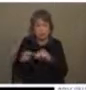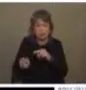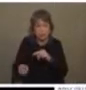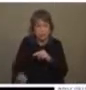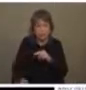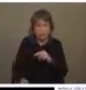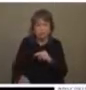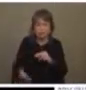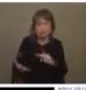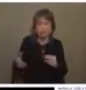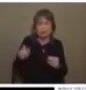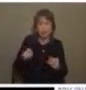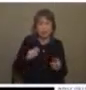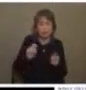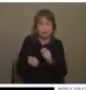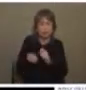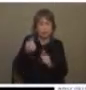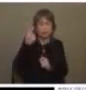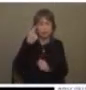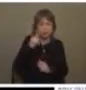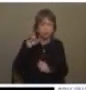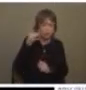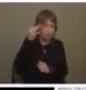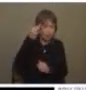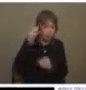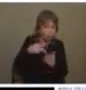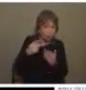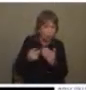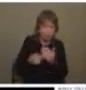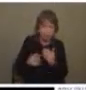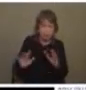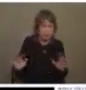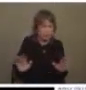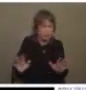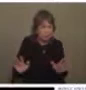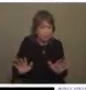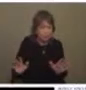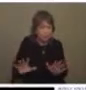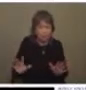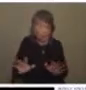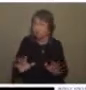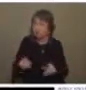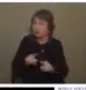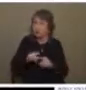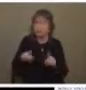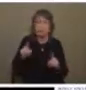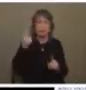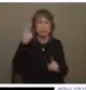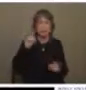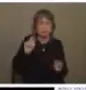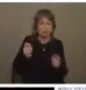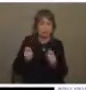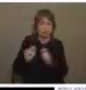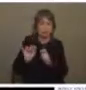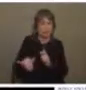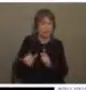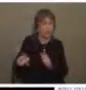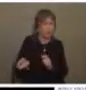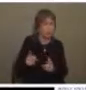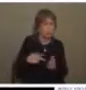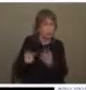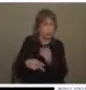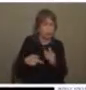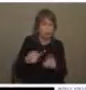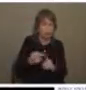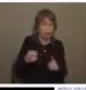for a federally subsidized earned income tax credit, but to change the and tweak with the programs in Puerto Rico requires much more study and much more